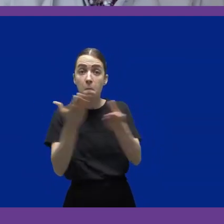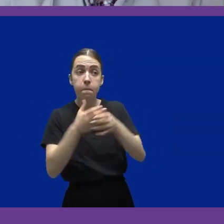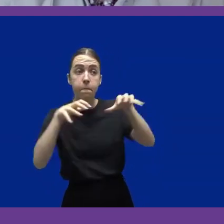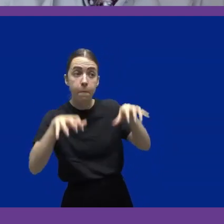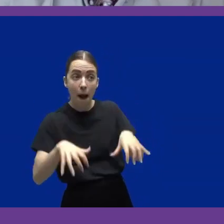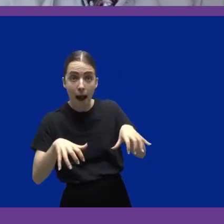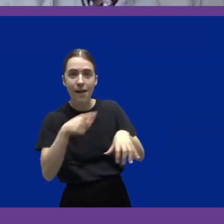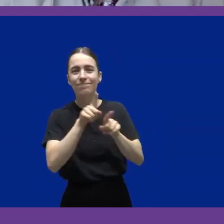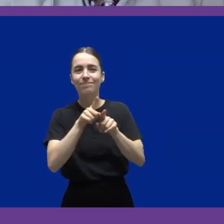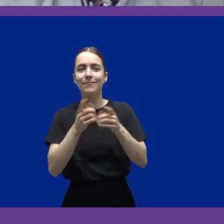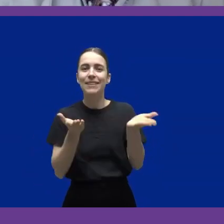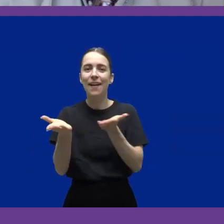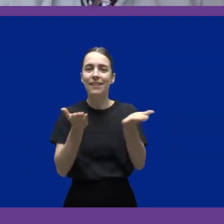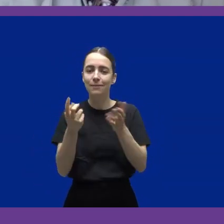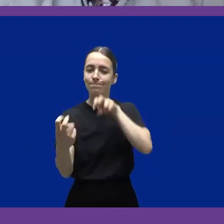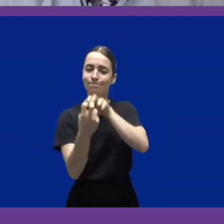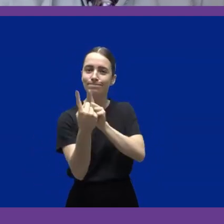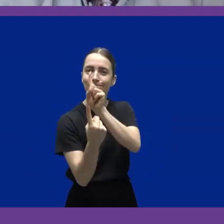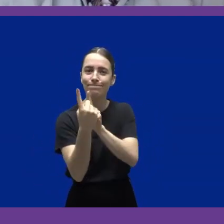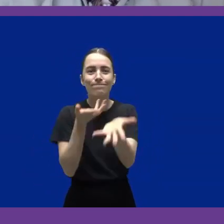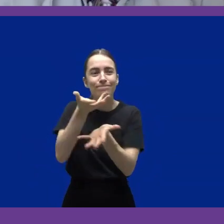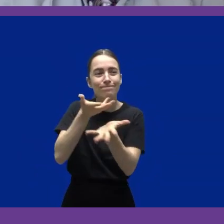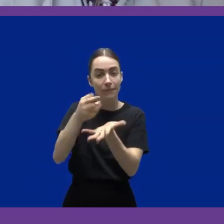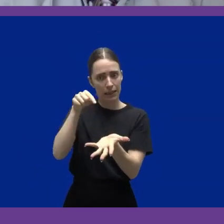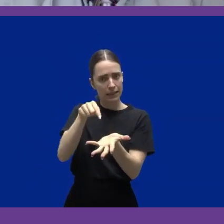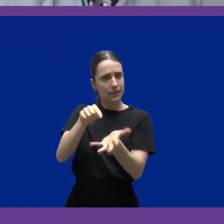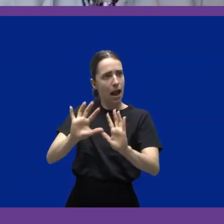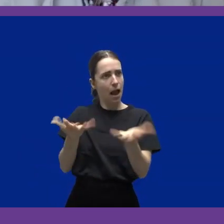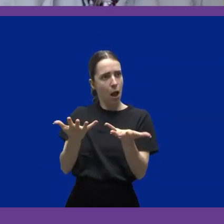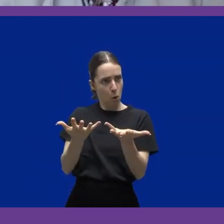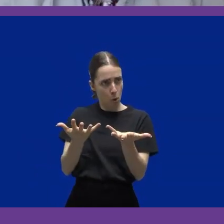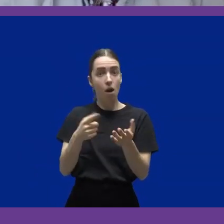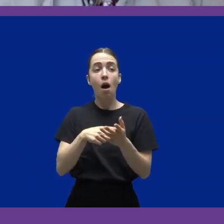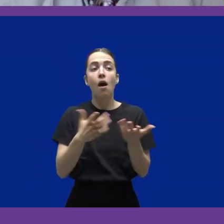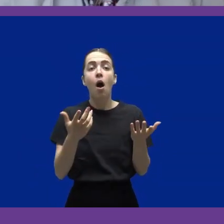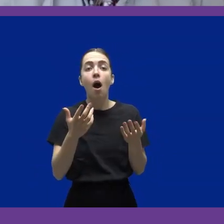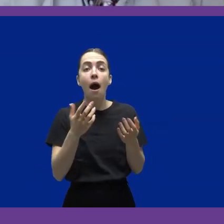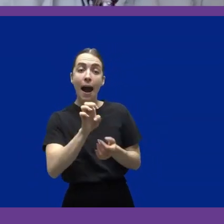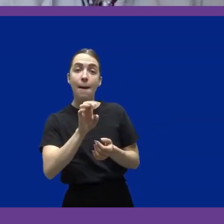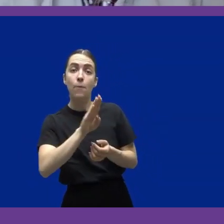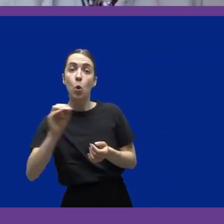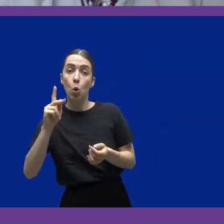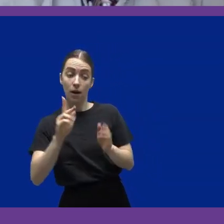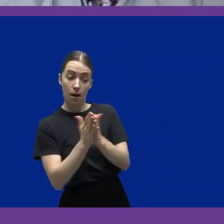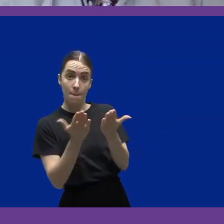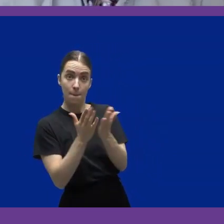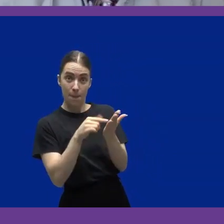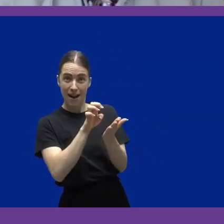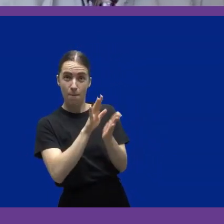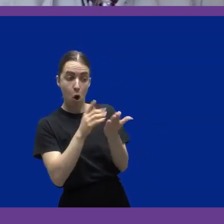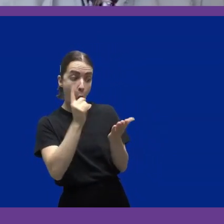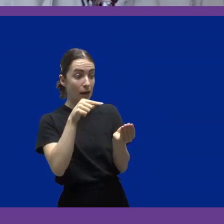of content, e-commerce, when you do shopping online, the website has to be accessible. And we also